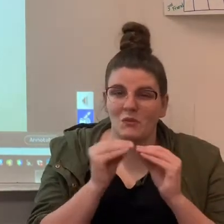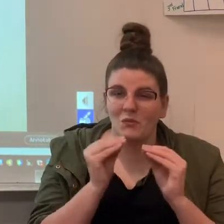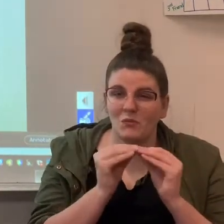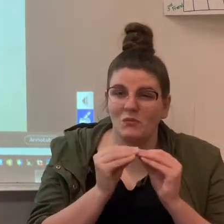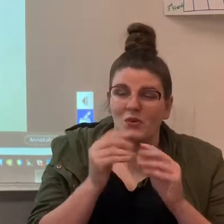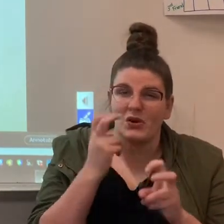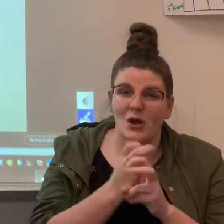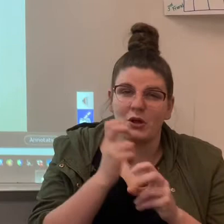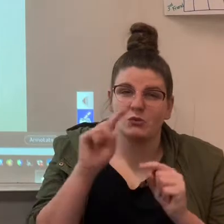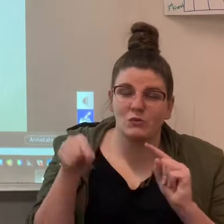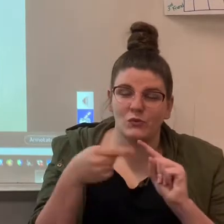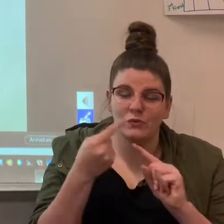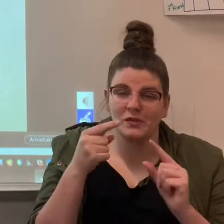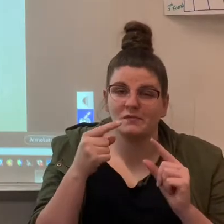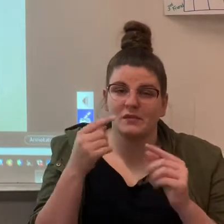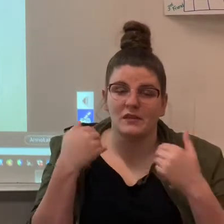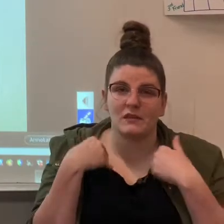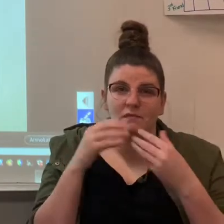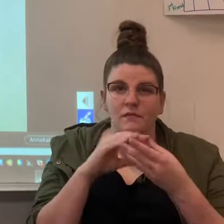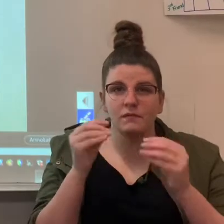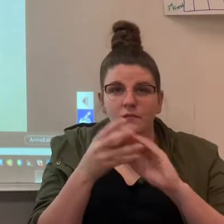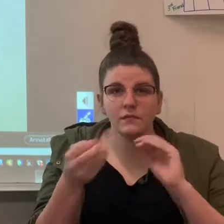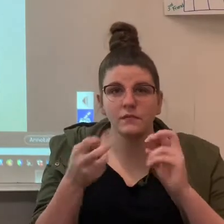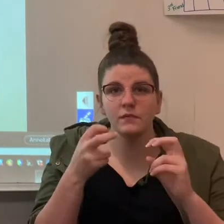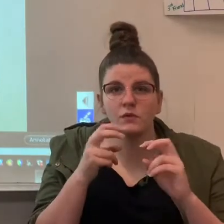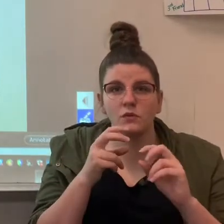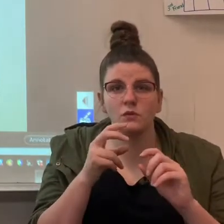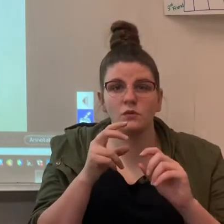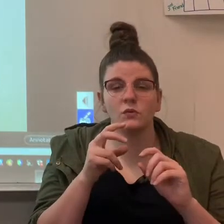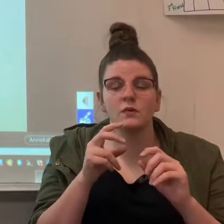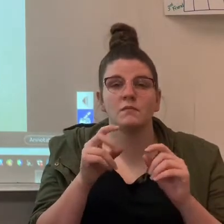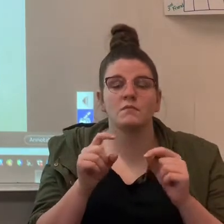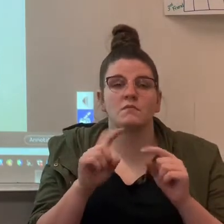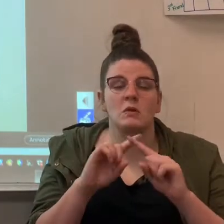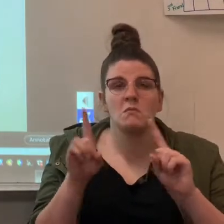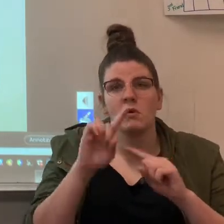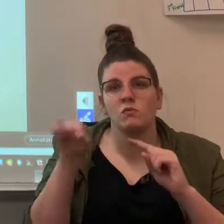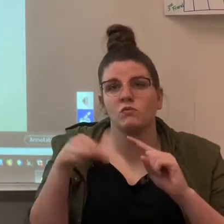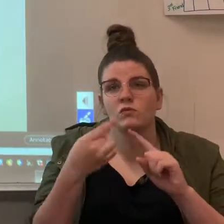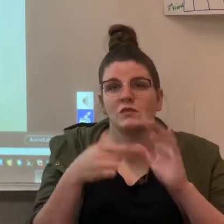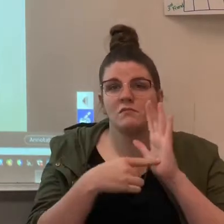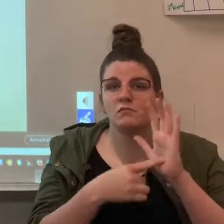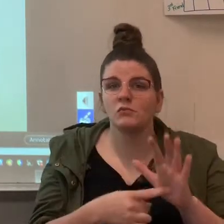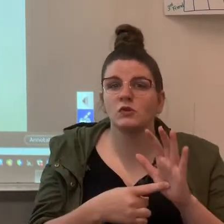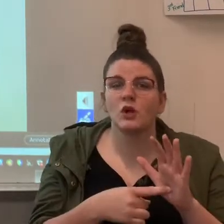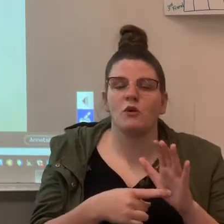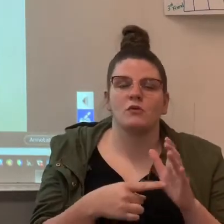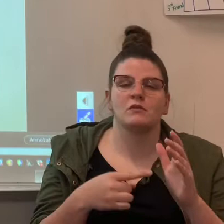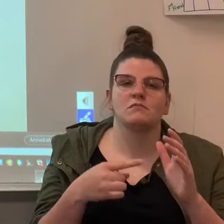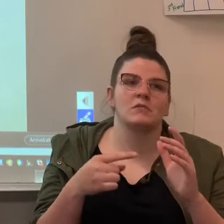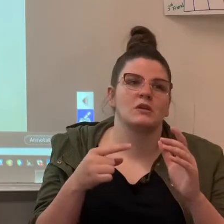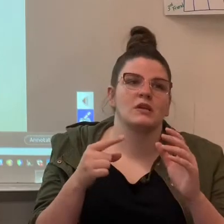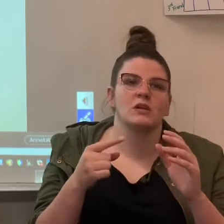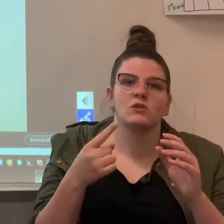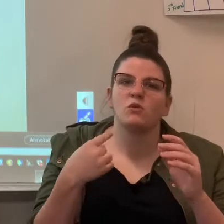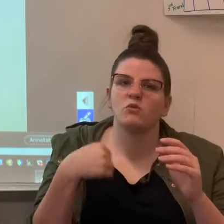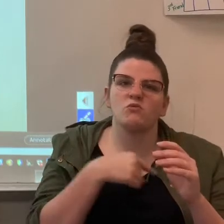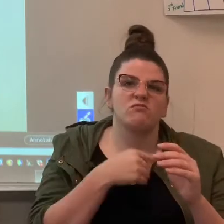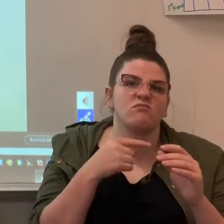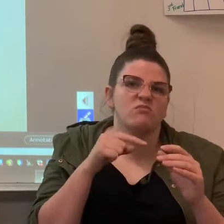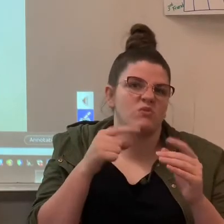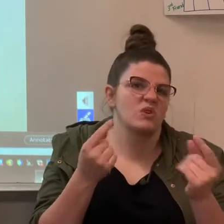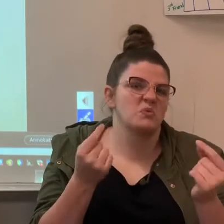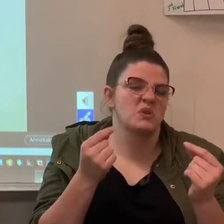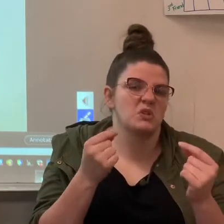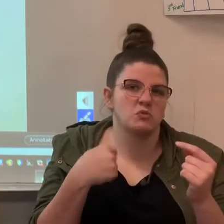in story problems. But when they just show us the problem and we don't have any mixed number, we just get to go across and multiply. So it would be